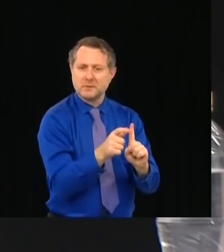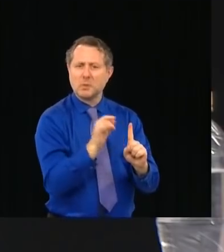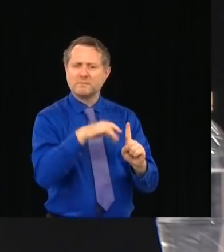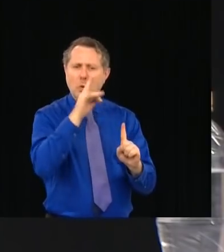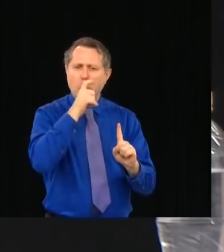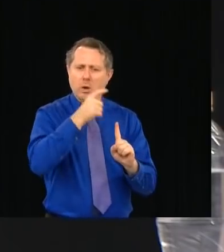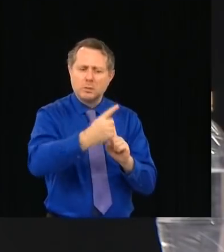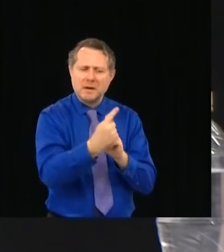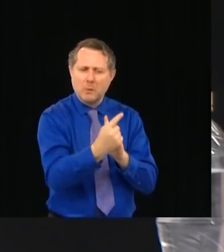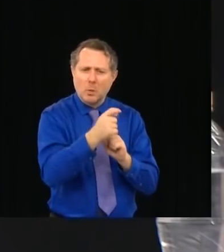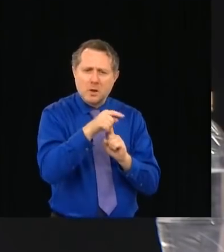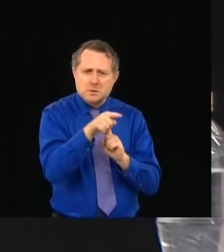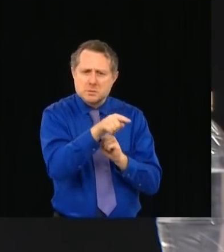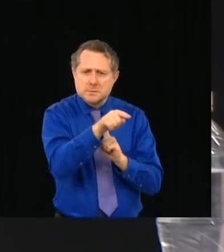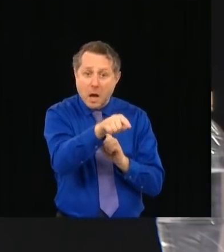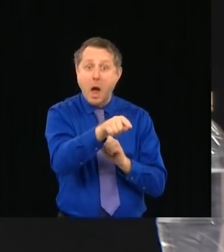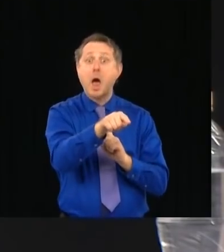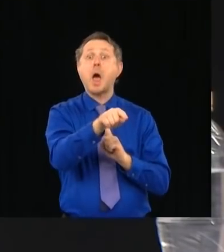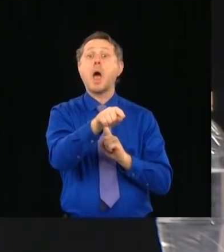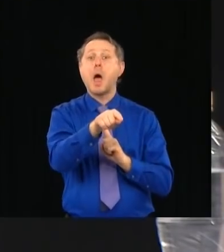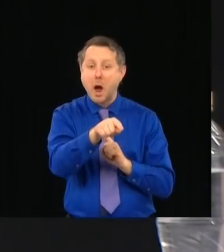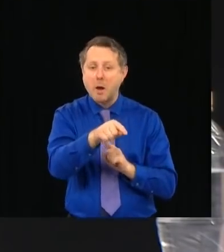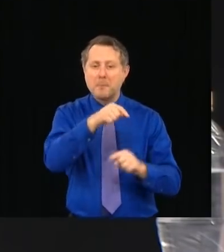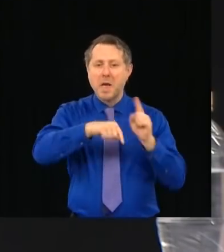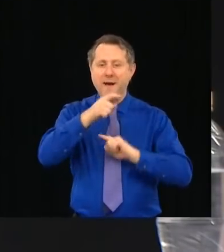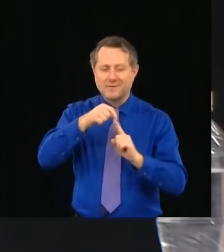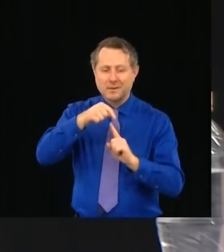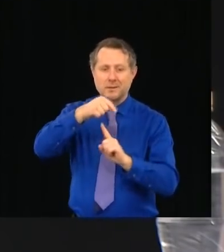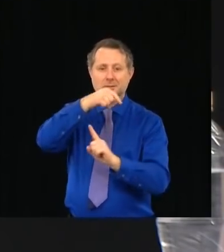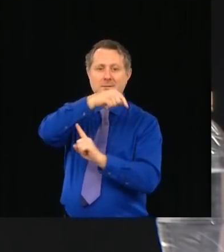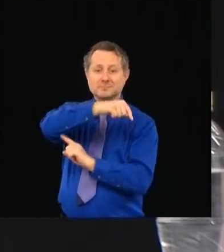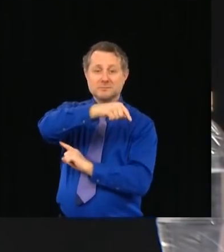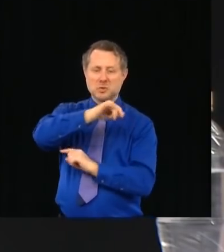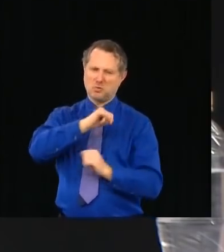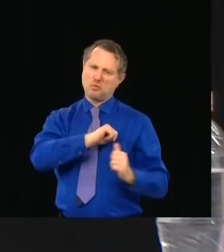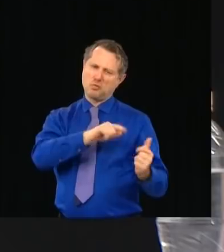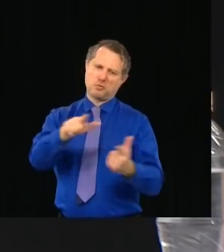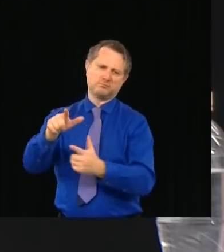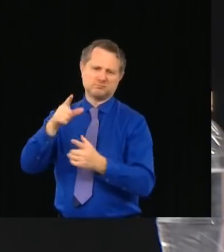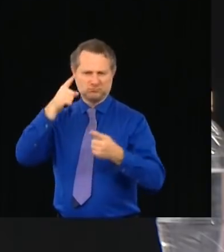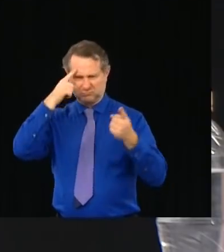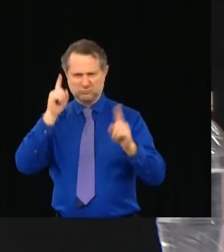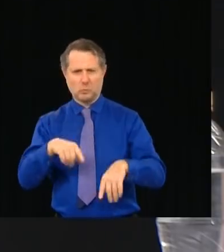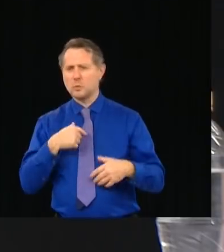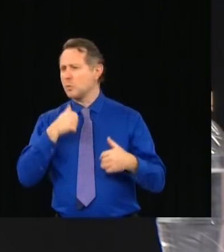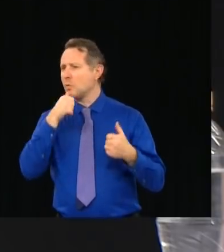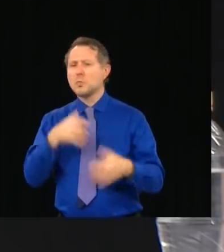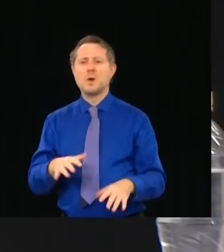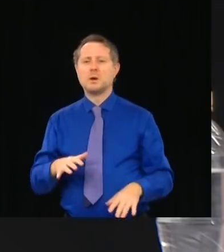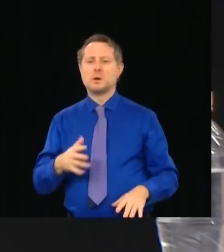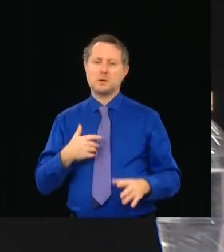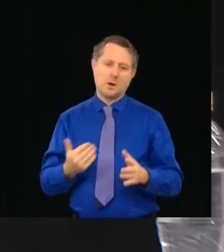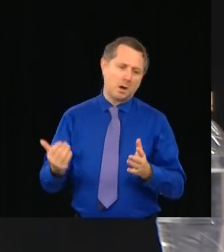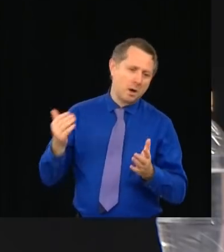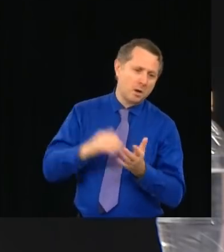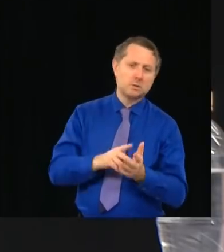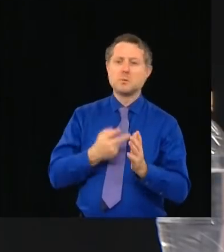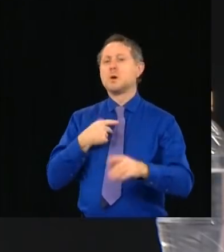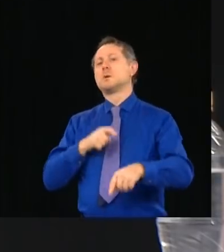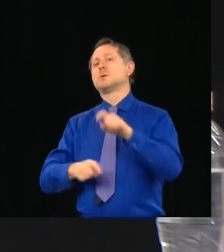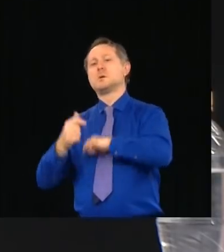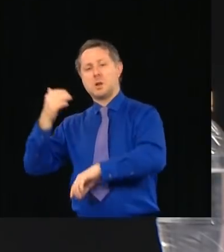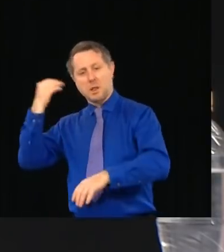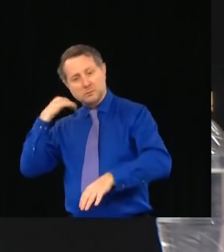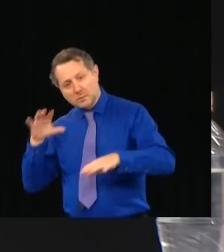interacted with, or else we go back to square one, and I think we can all agree no one wants to live through this again. So it just underscores the importance of doing this